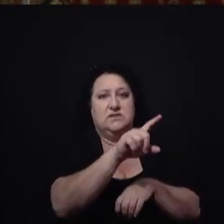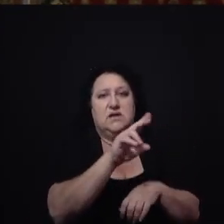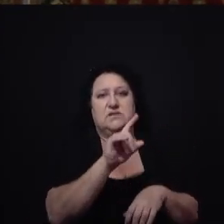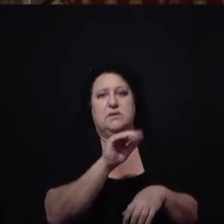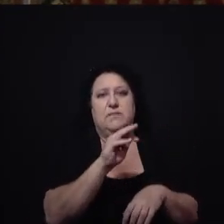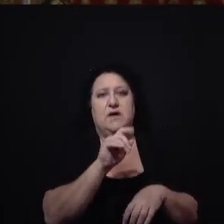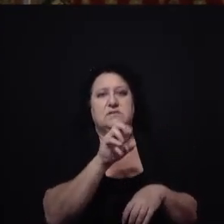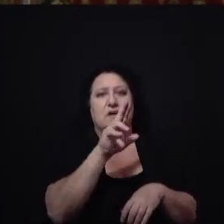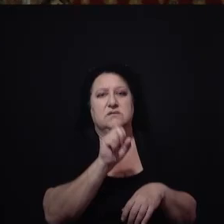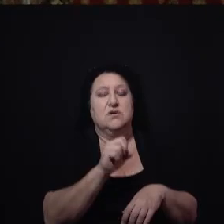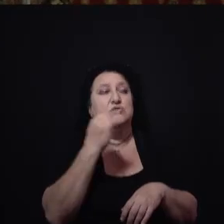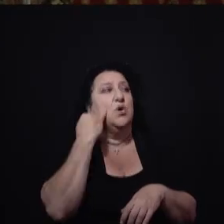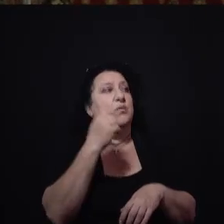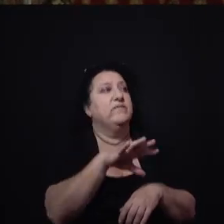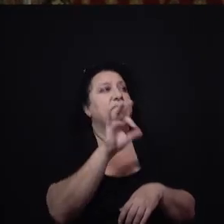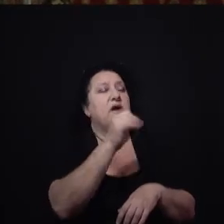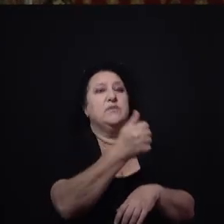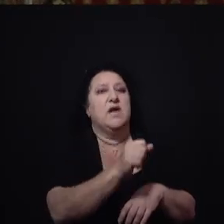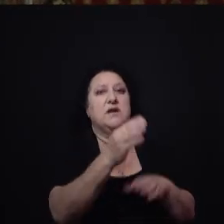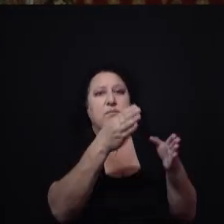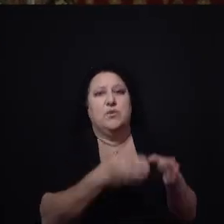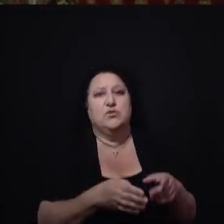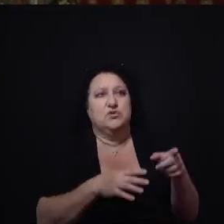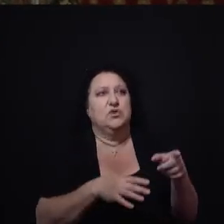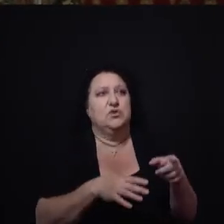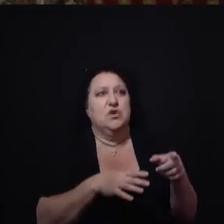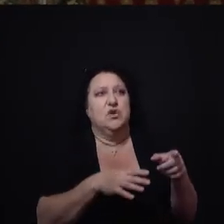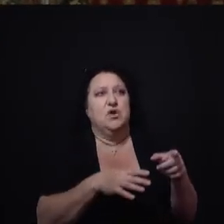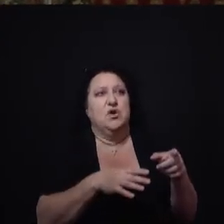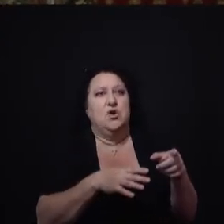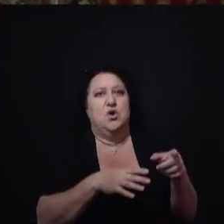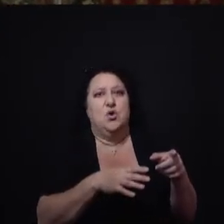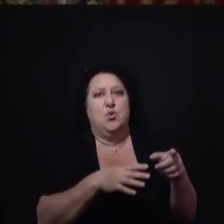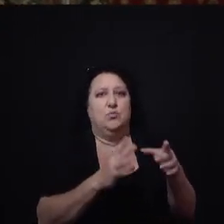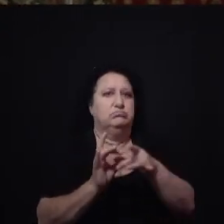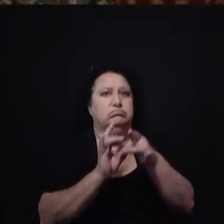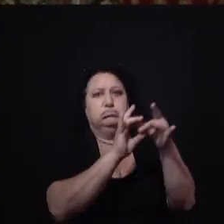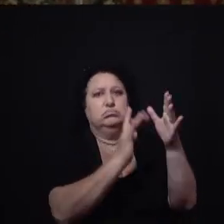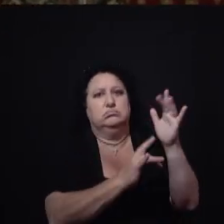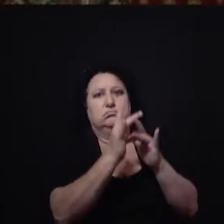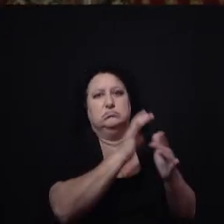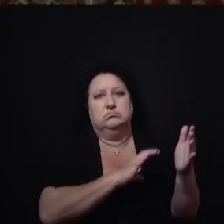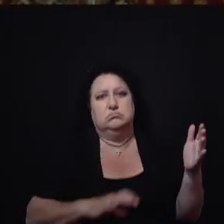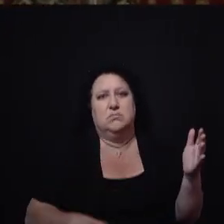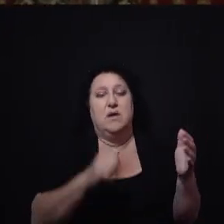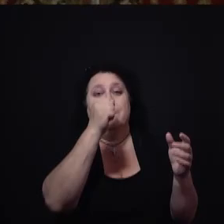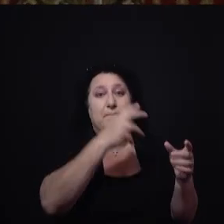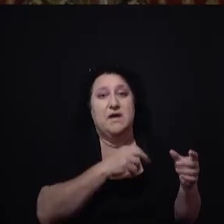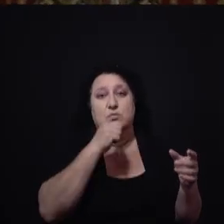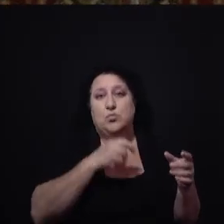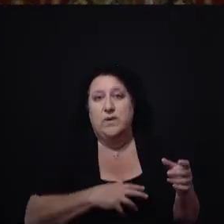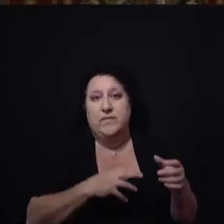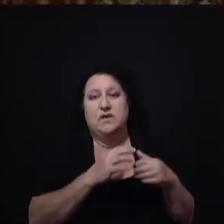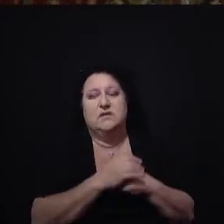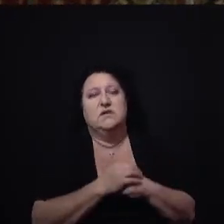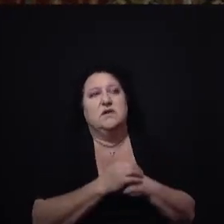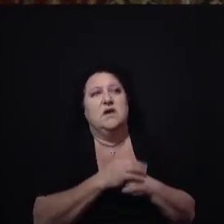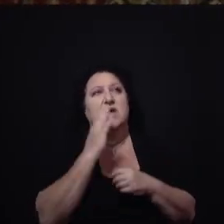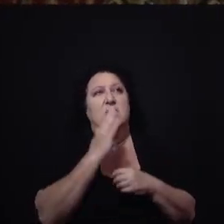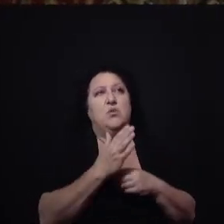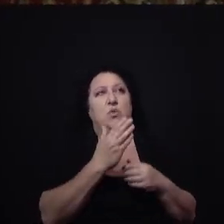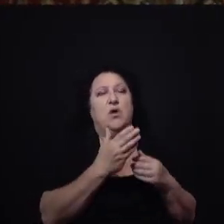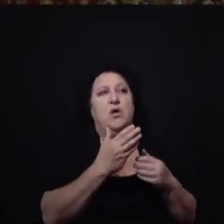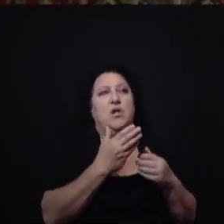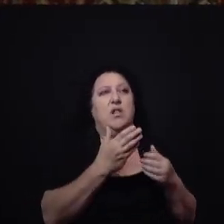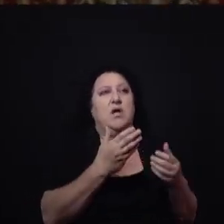who belonged to the way, that's the way of Jesus Christ, men or women, he might bring them bound